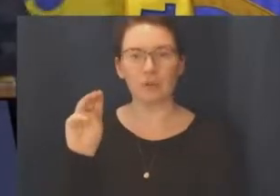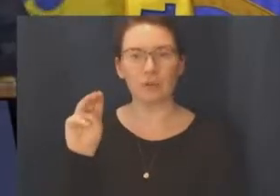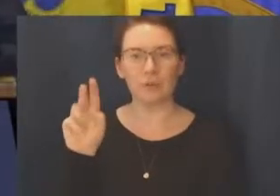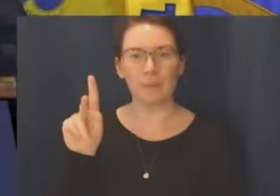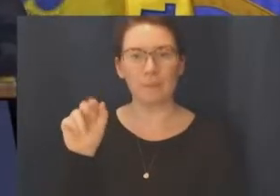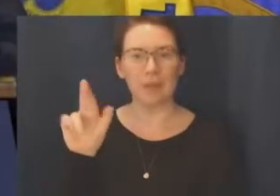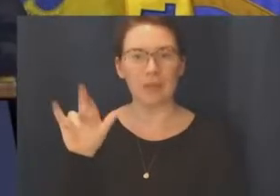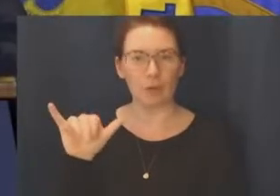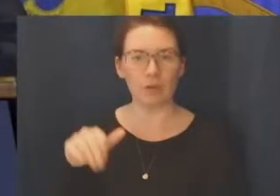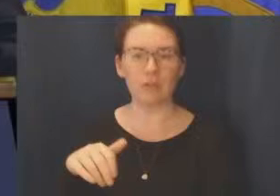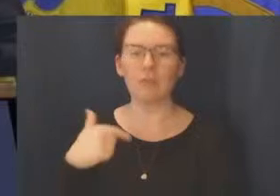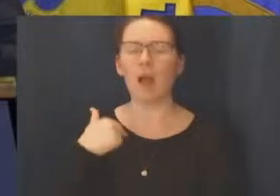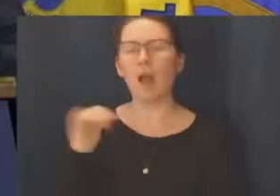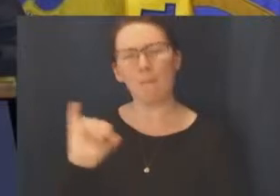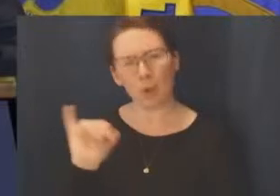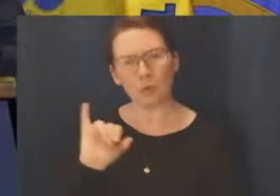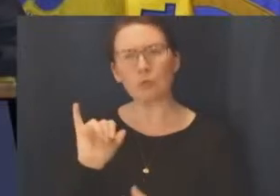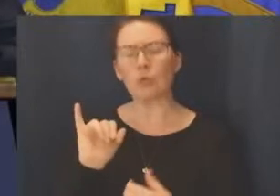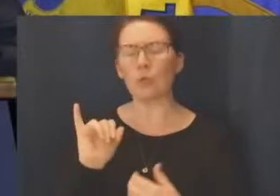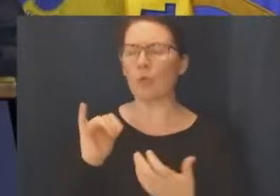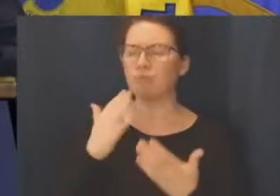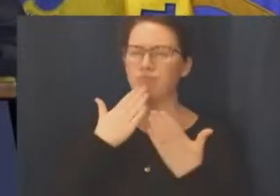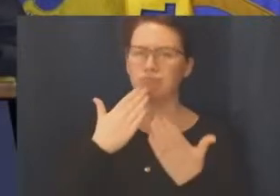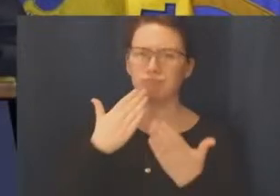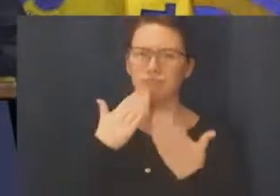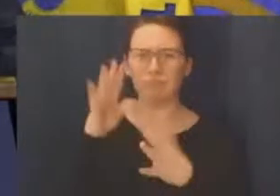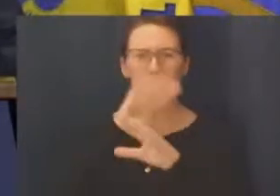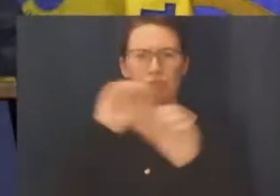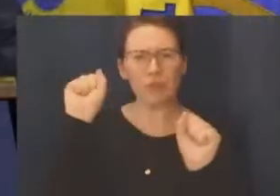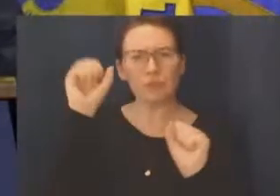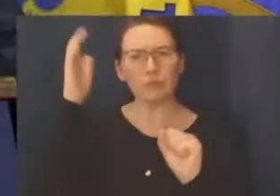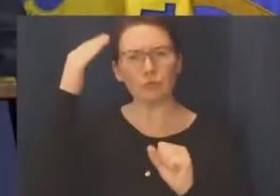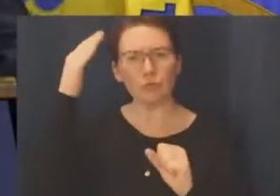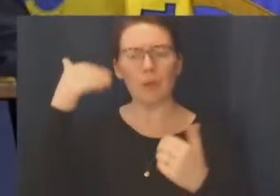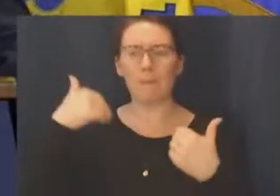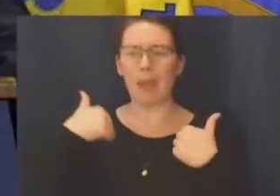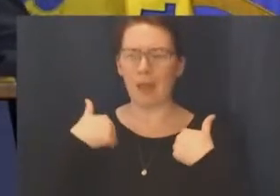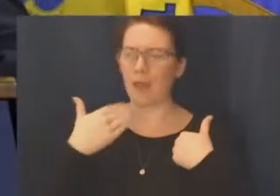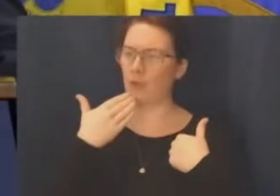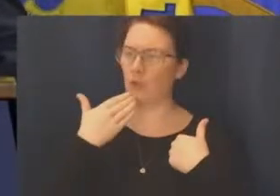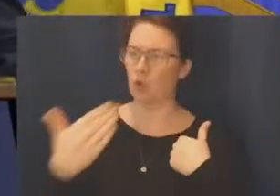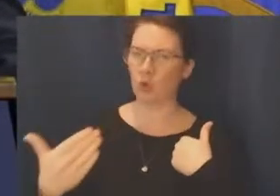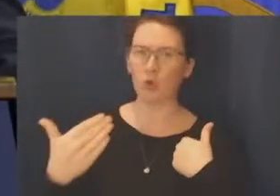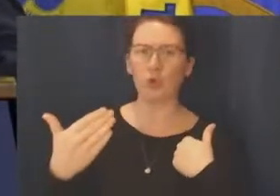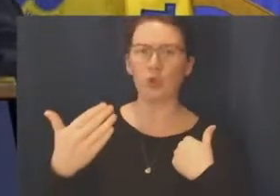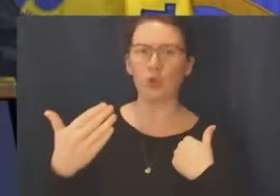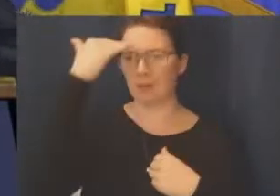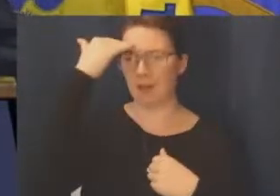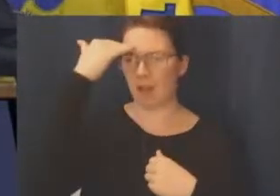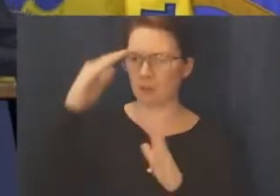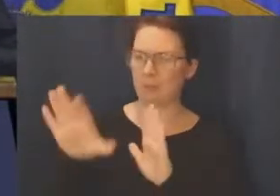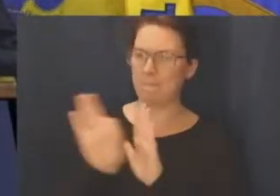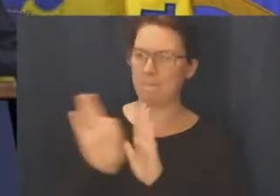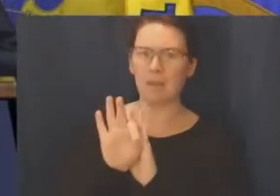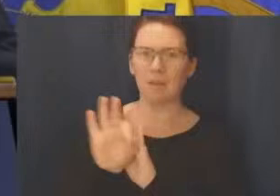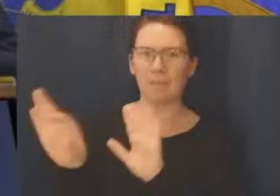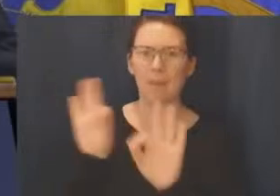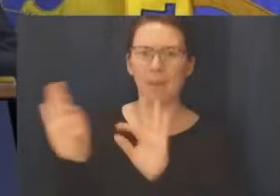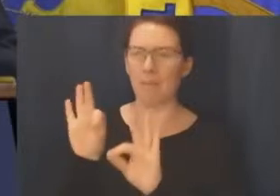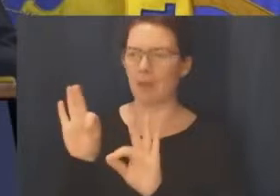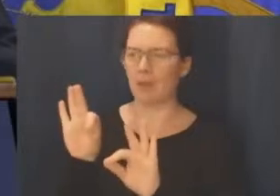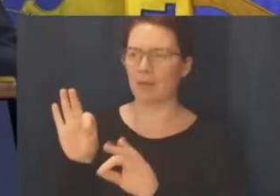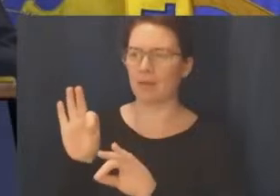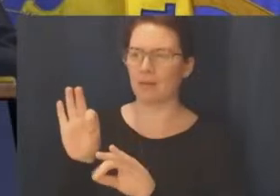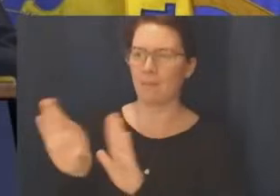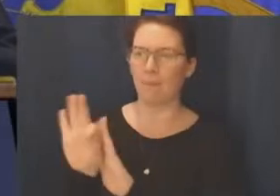personally appreciative that President Trump had the good sense to pick these wonderful people. They're doing an amazing